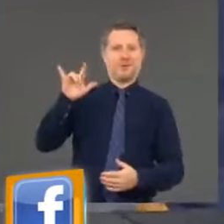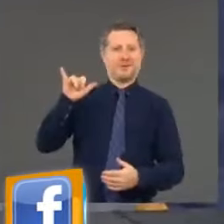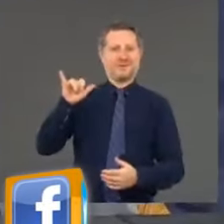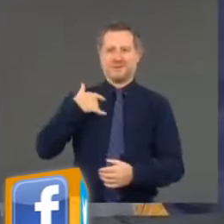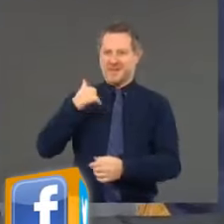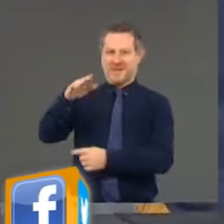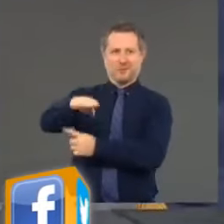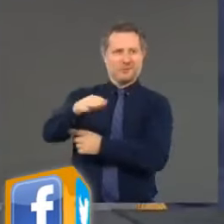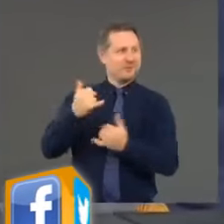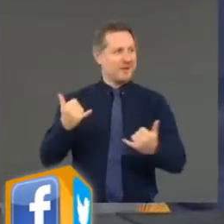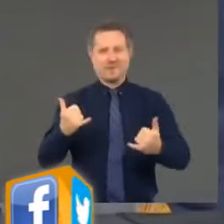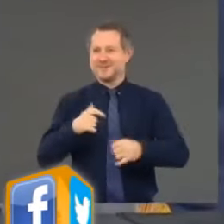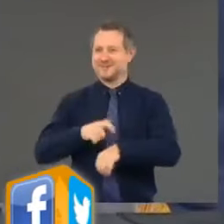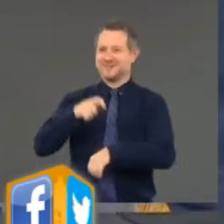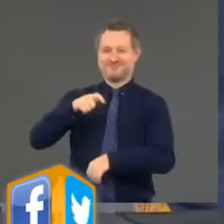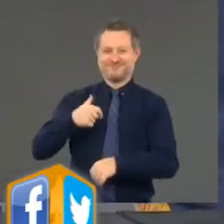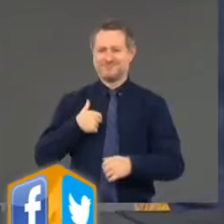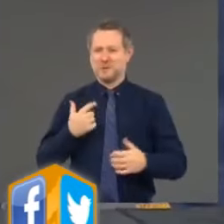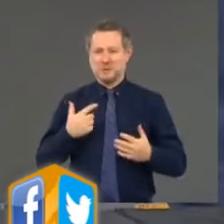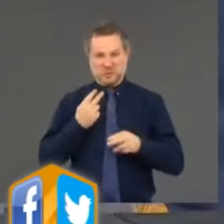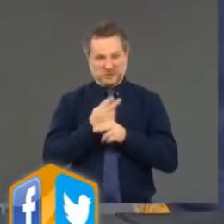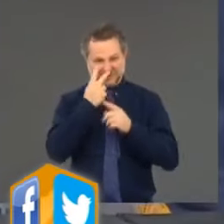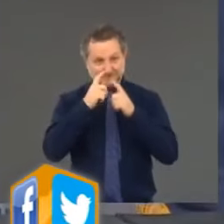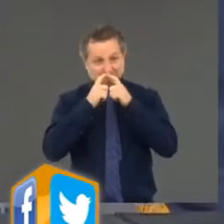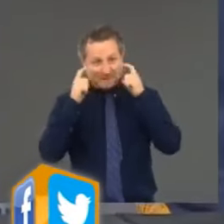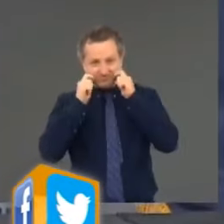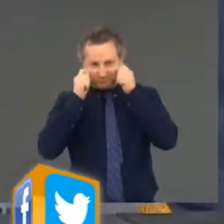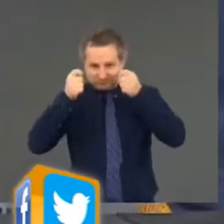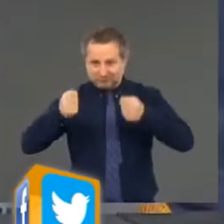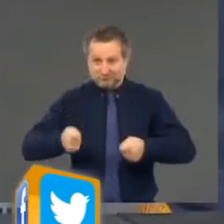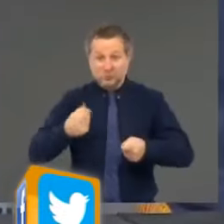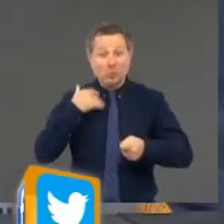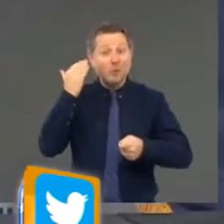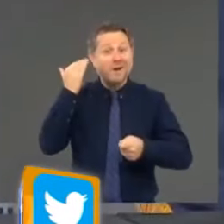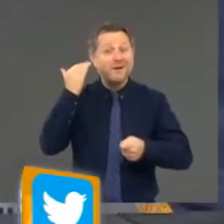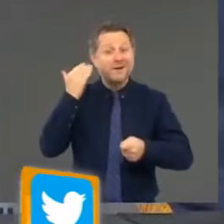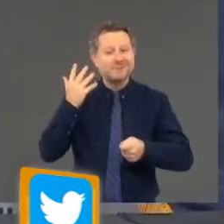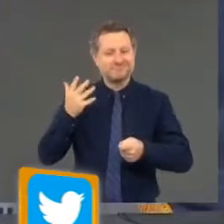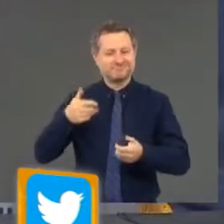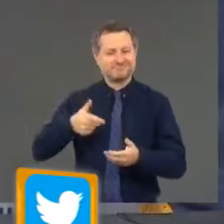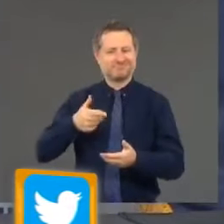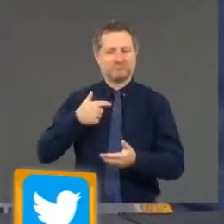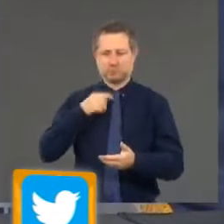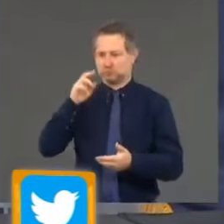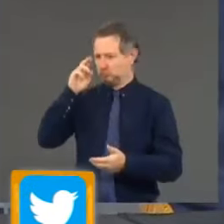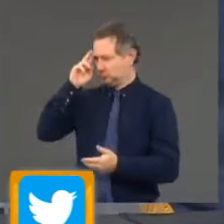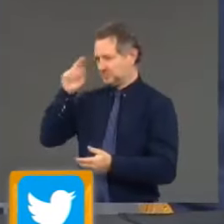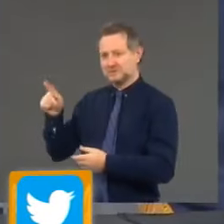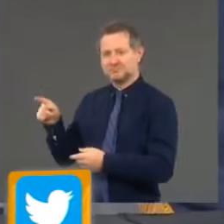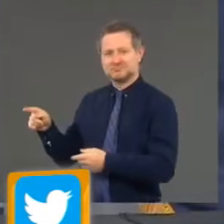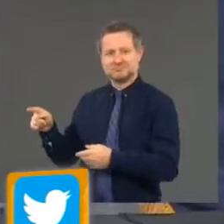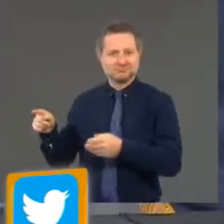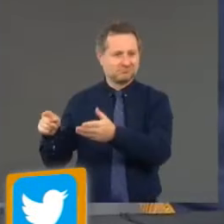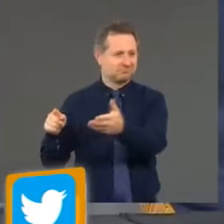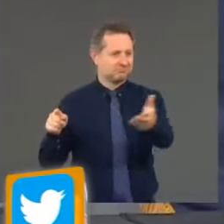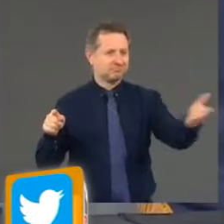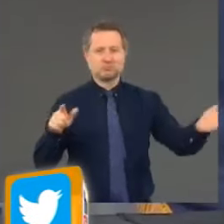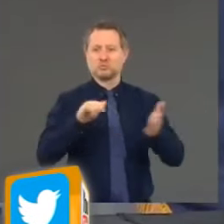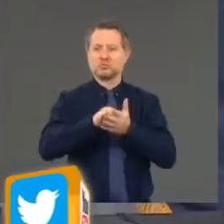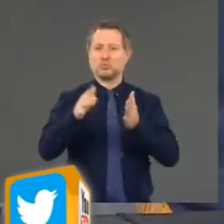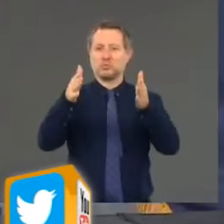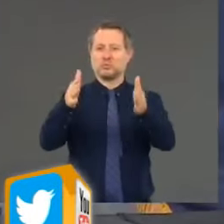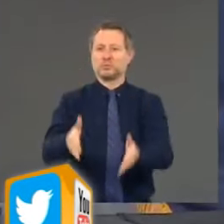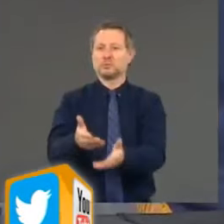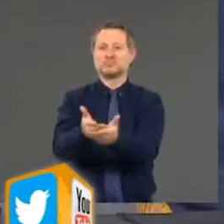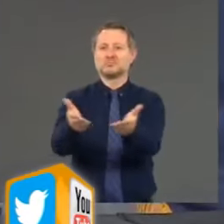I wear a mask out of respect for my fellow New Yorkers. And today at Northwell,